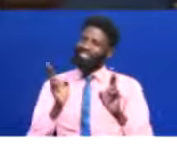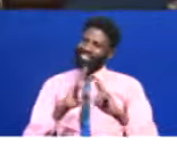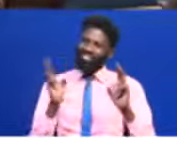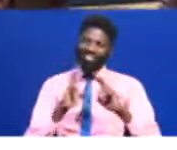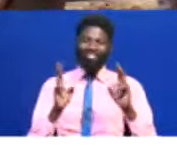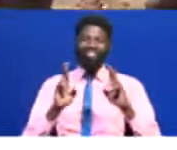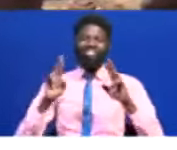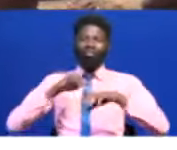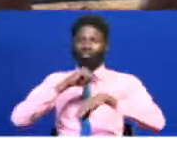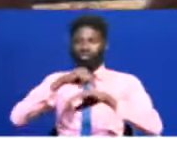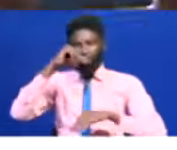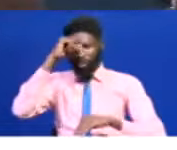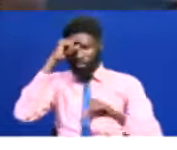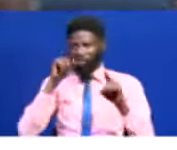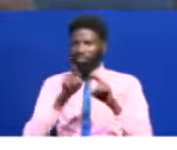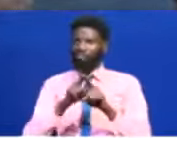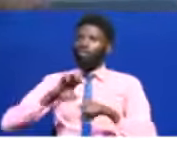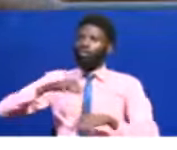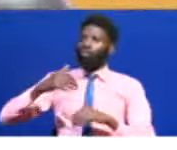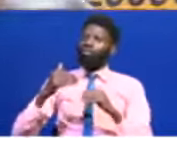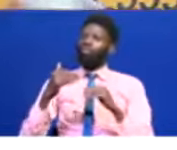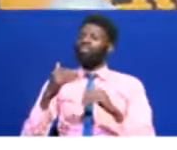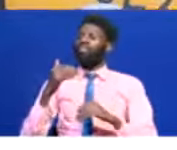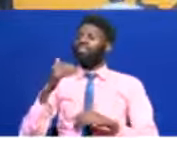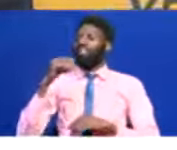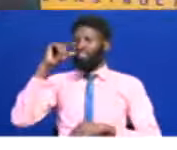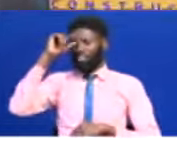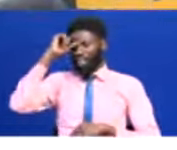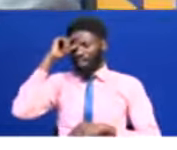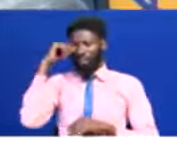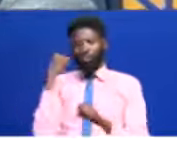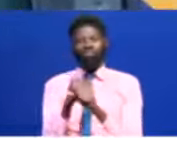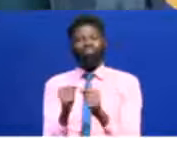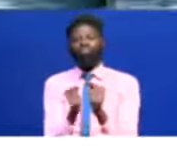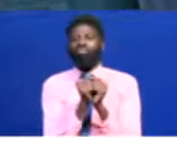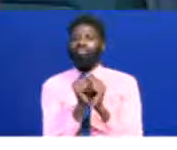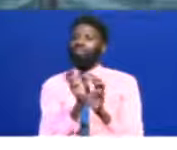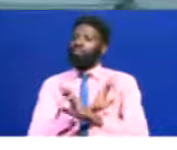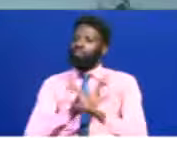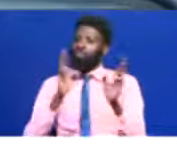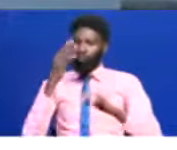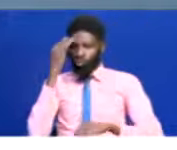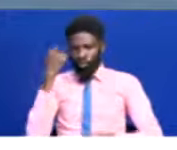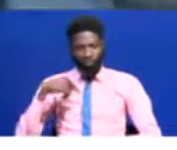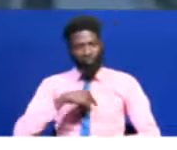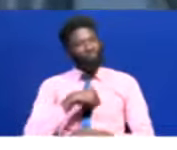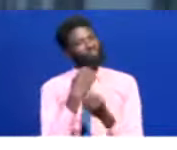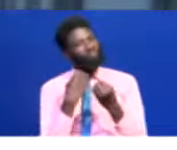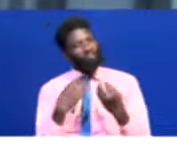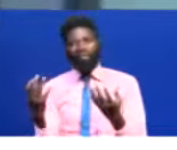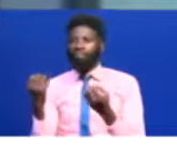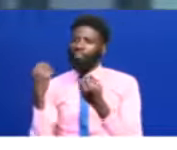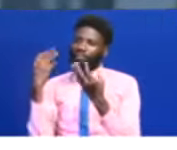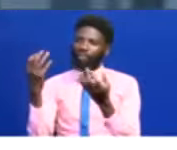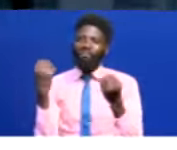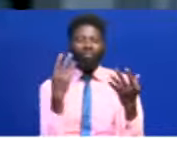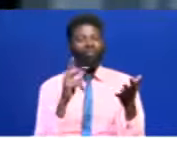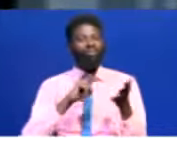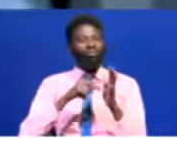of government to work together. That's why we have so many projects ongoing all over the country.